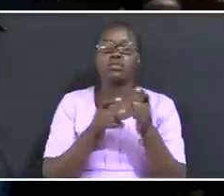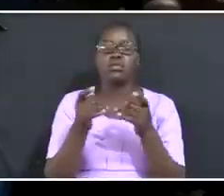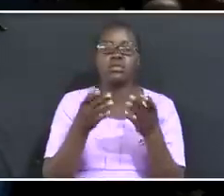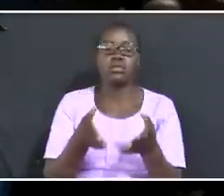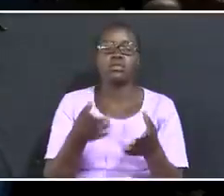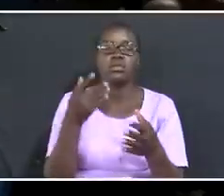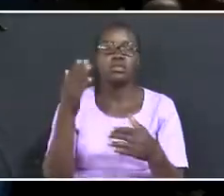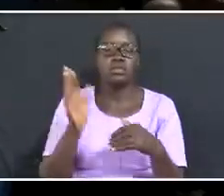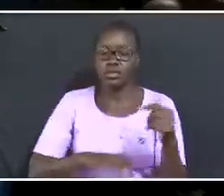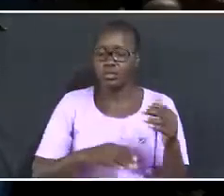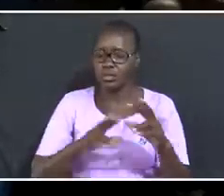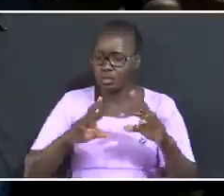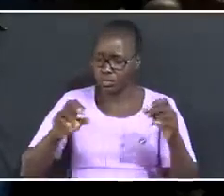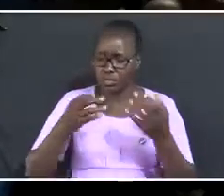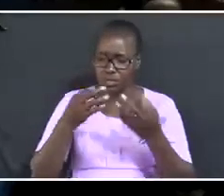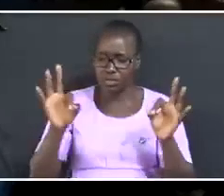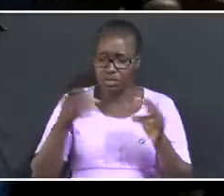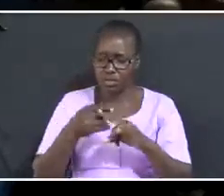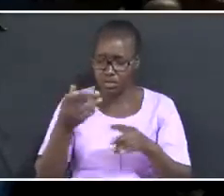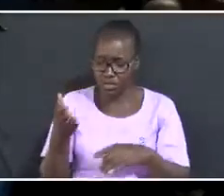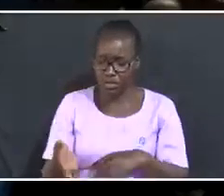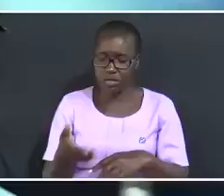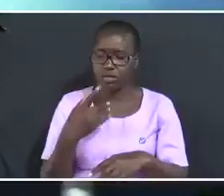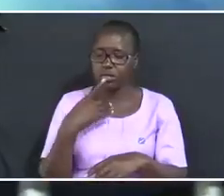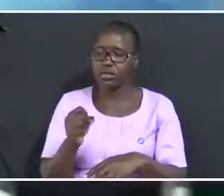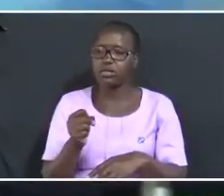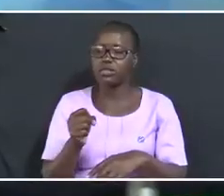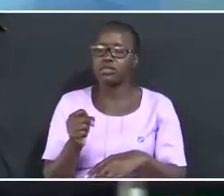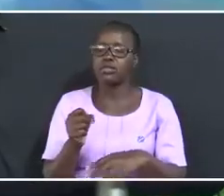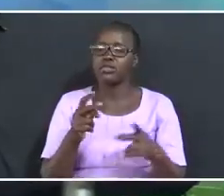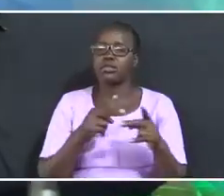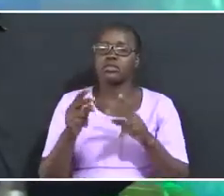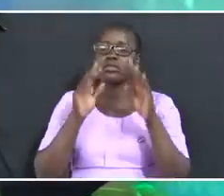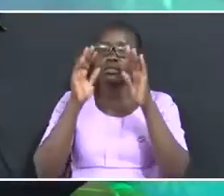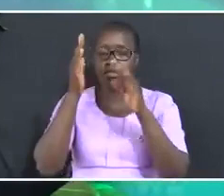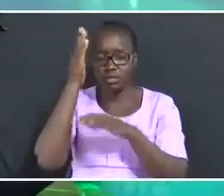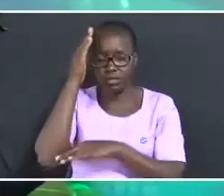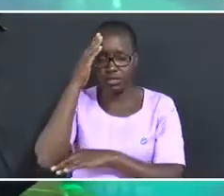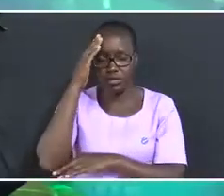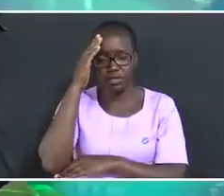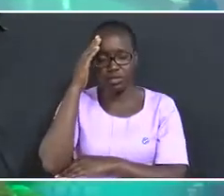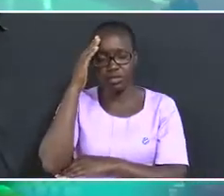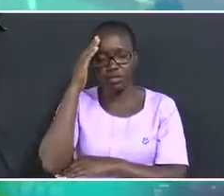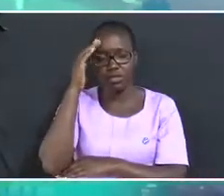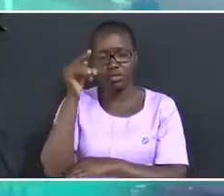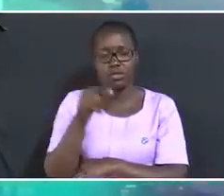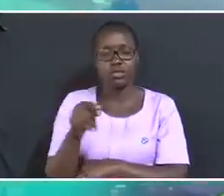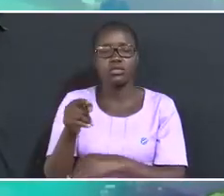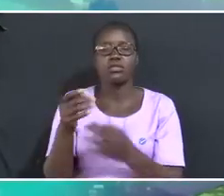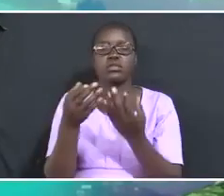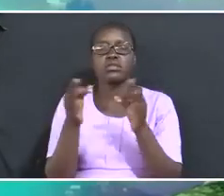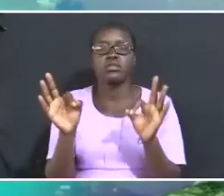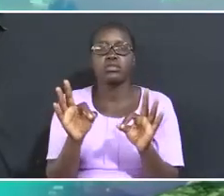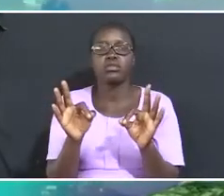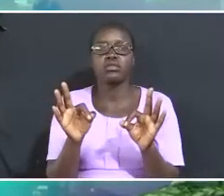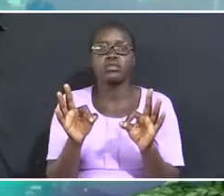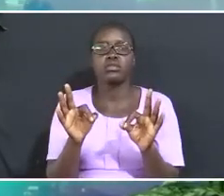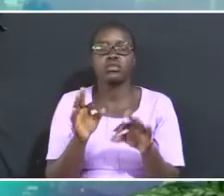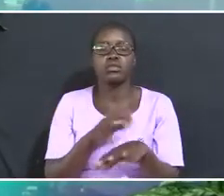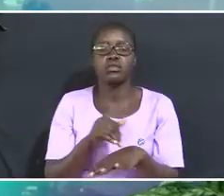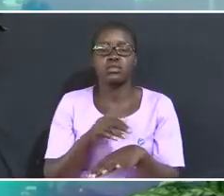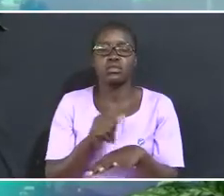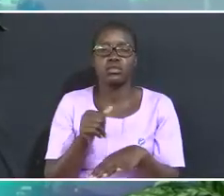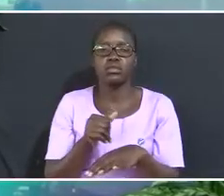than seeking freedom from here. So it's very important to know this freedom we are